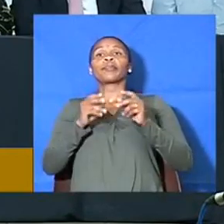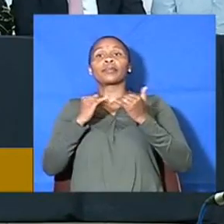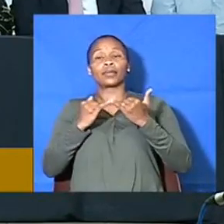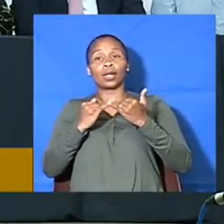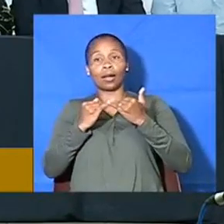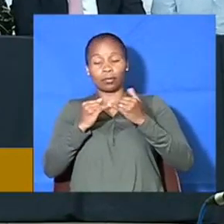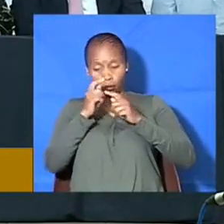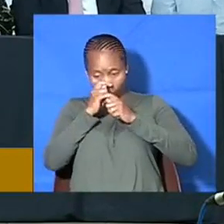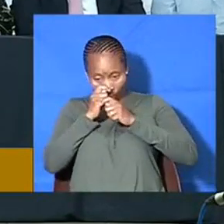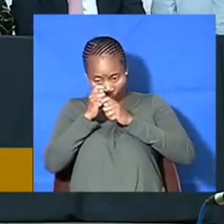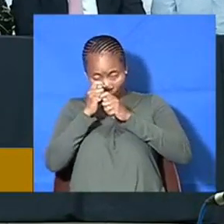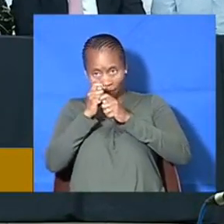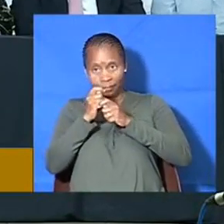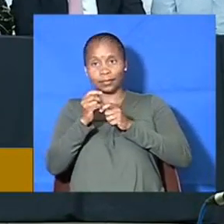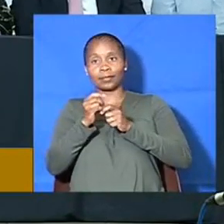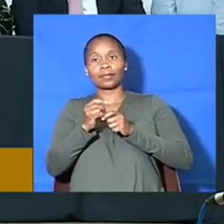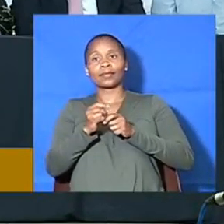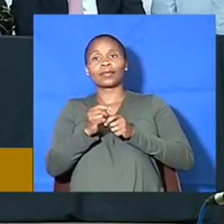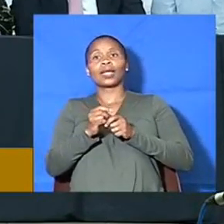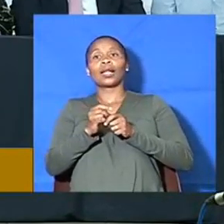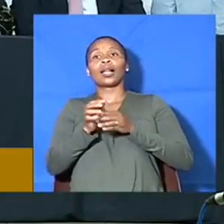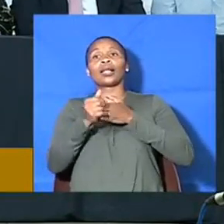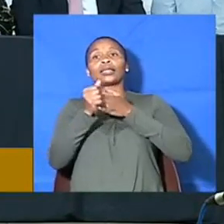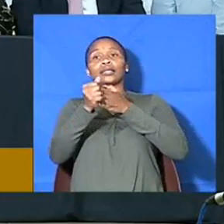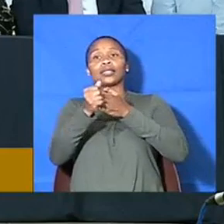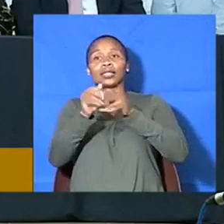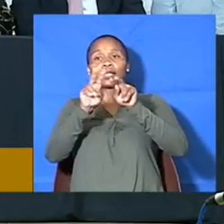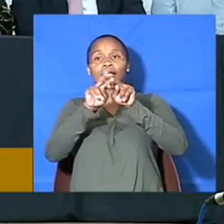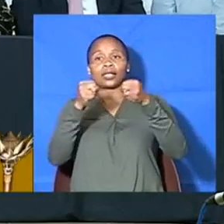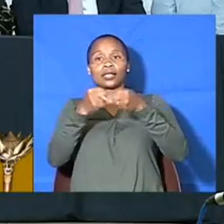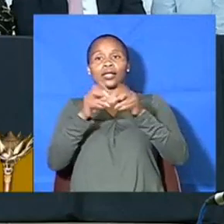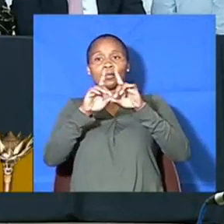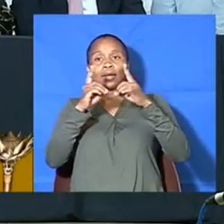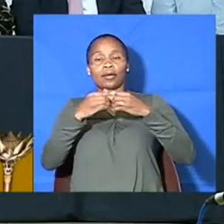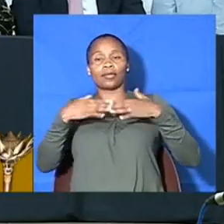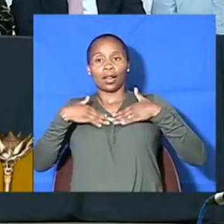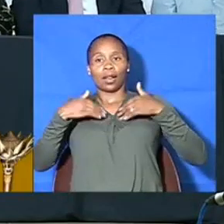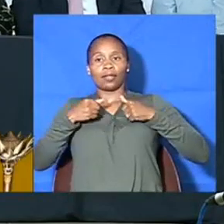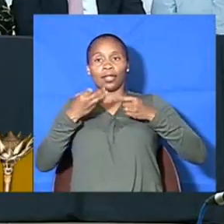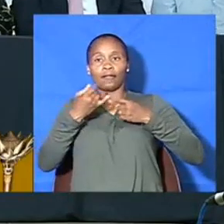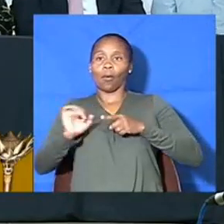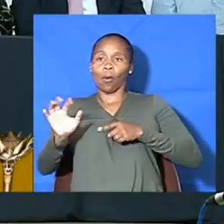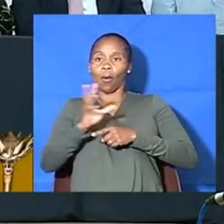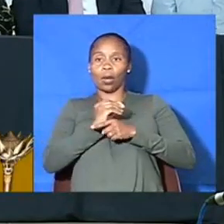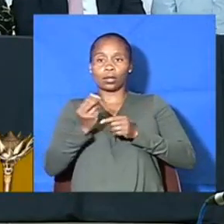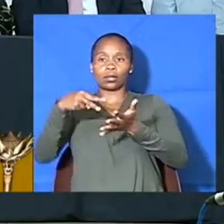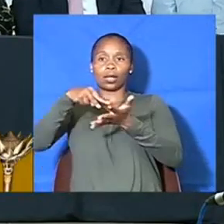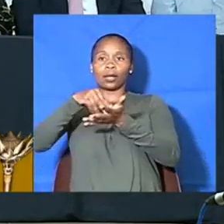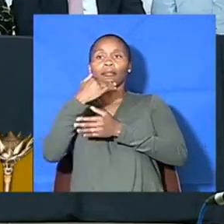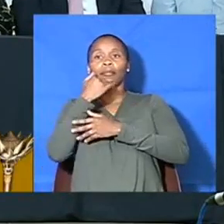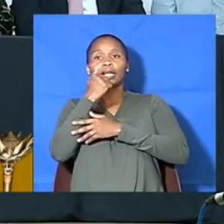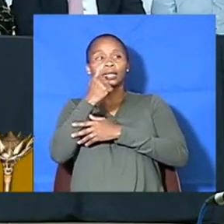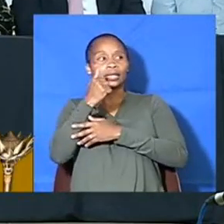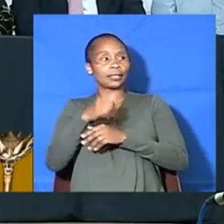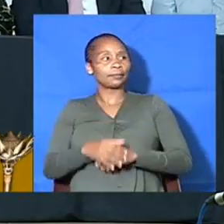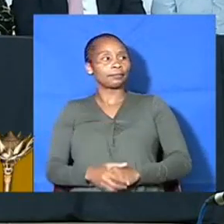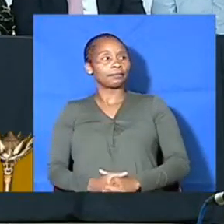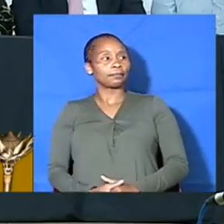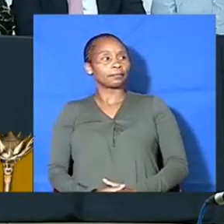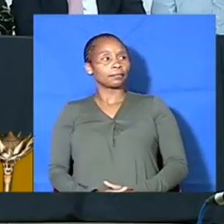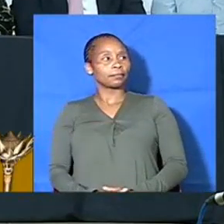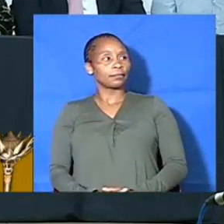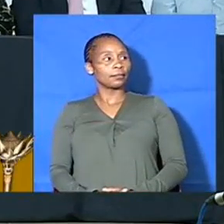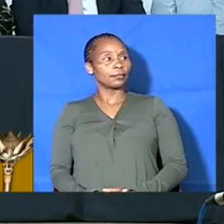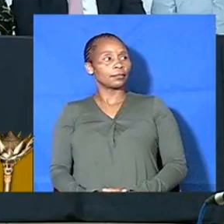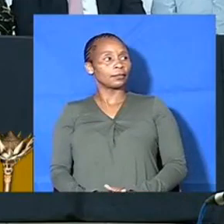dule fase ba atlhatlhe ba kwetabe ya NHI gore e ka kgona go imolola motho kae e ka kgona gore e